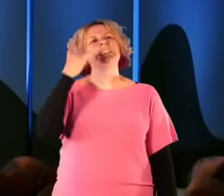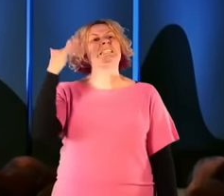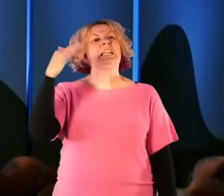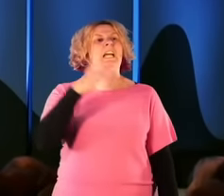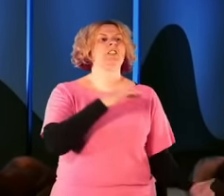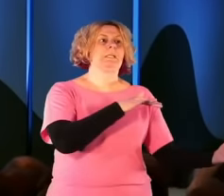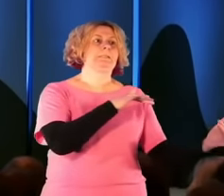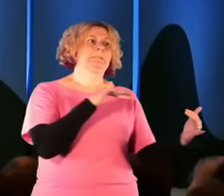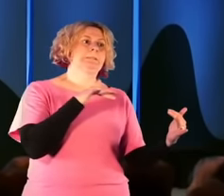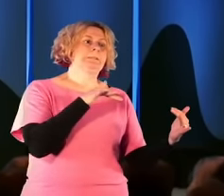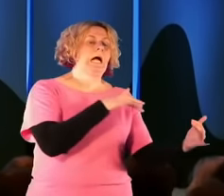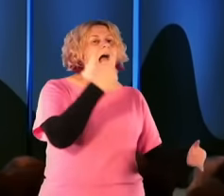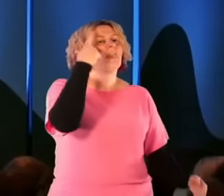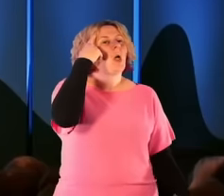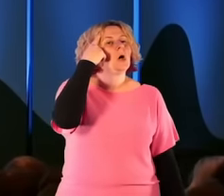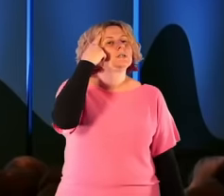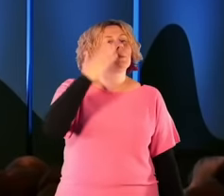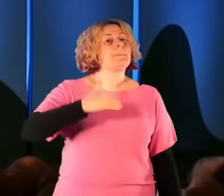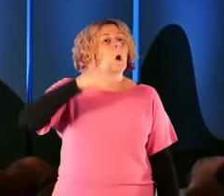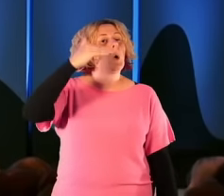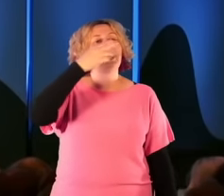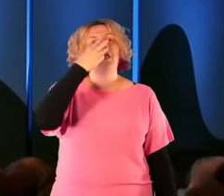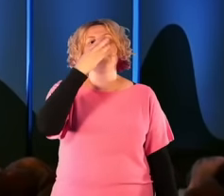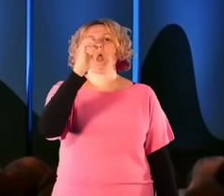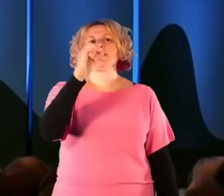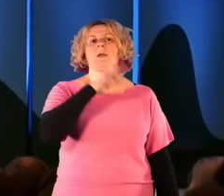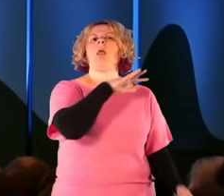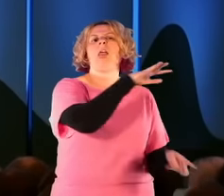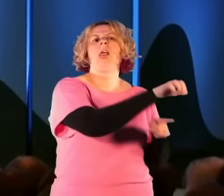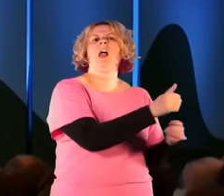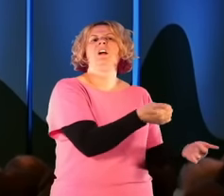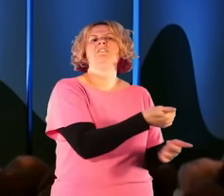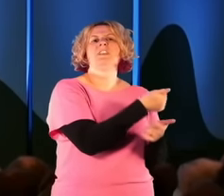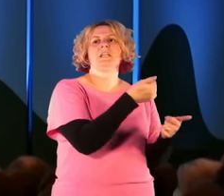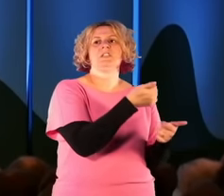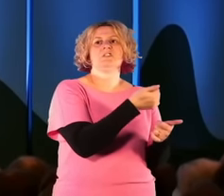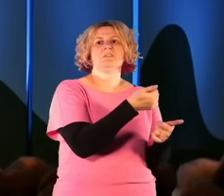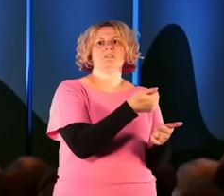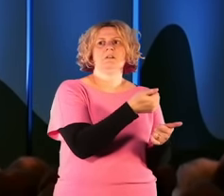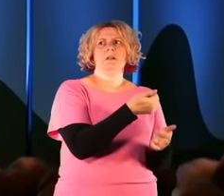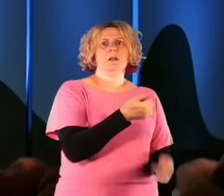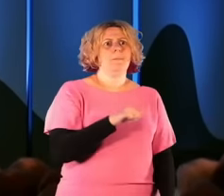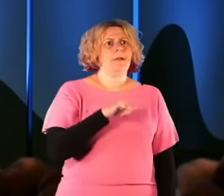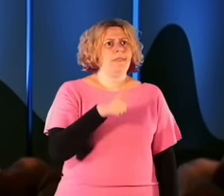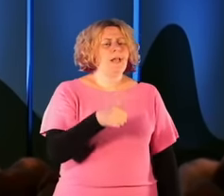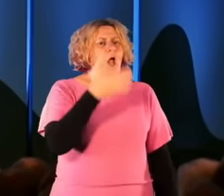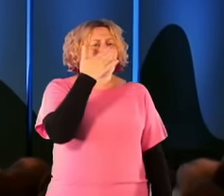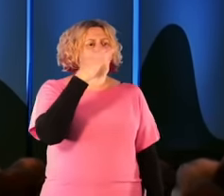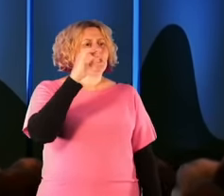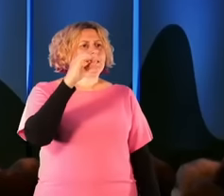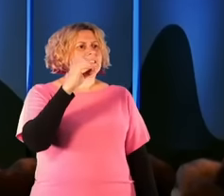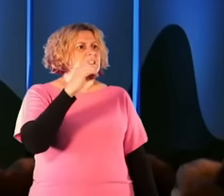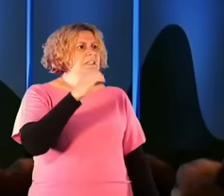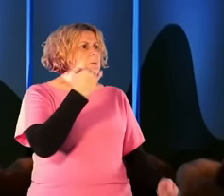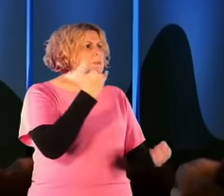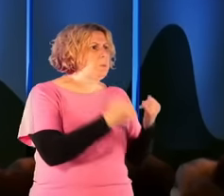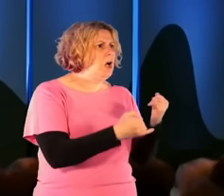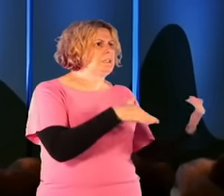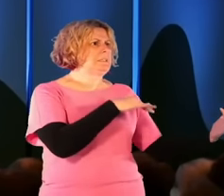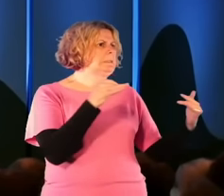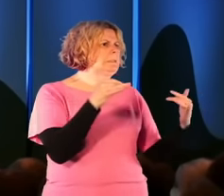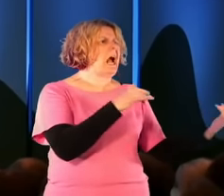30s, you'll have conquered it. And I got into my 30s, and I thought, well, it's just as bad, if not worse. When you get into your 50s, you'll conquer